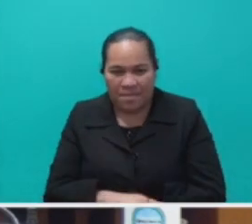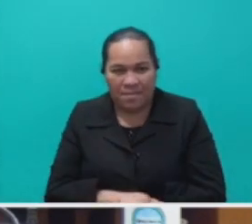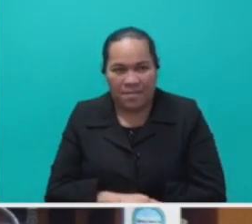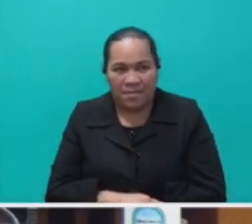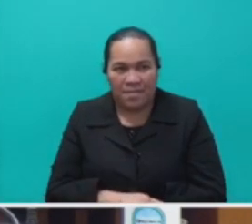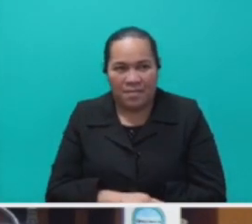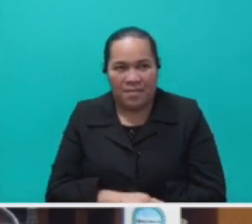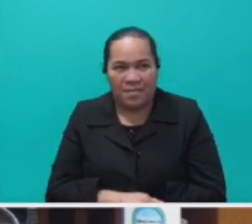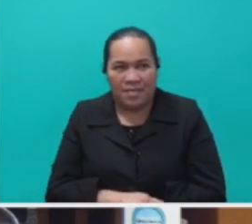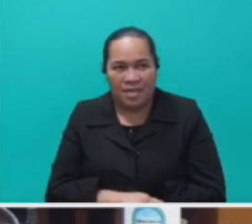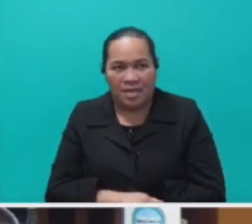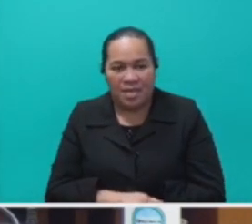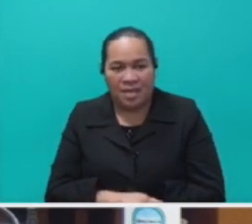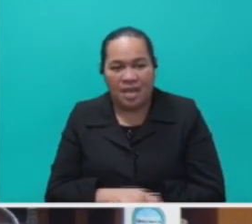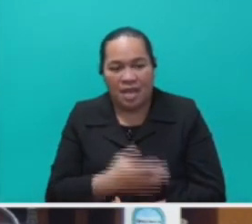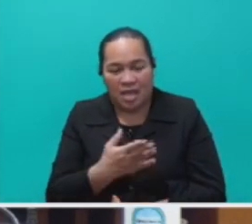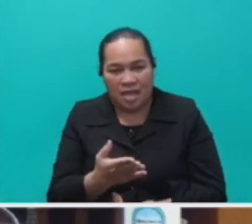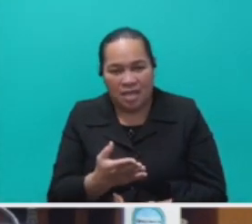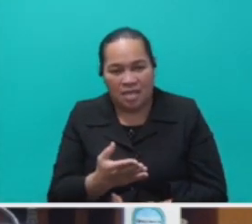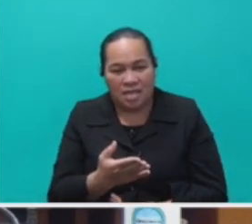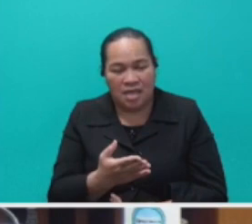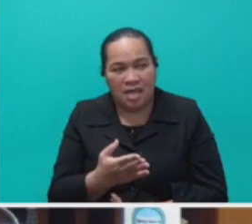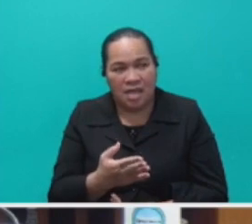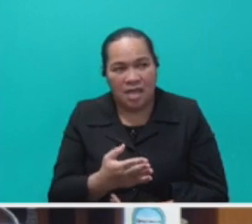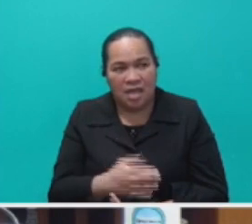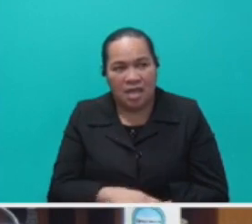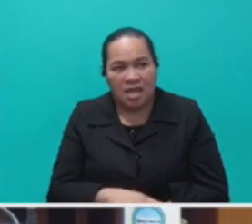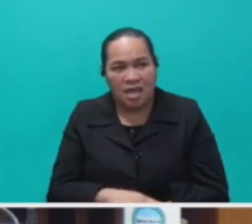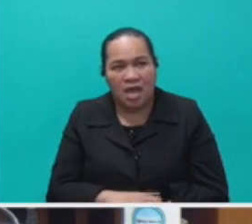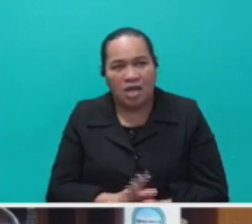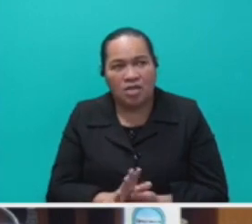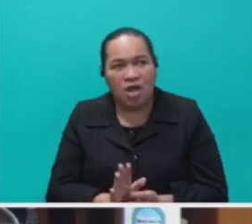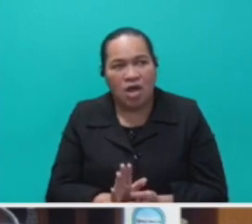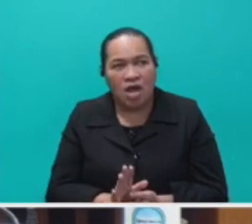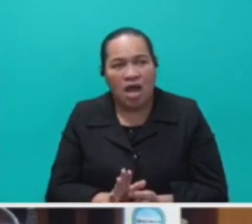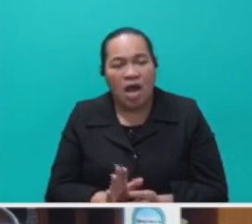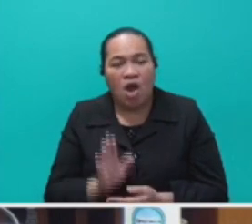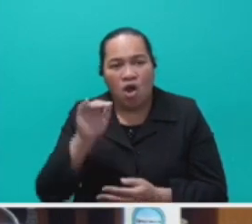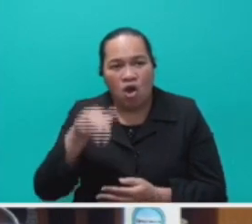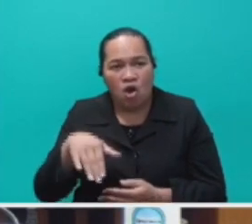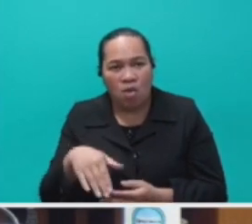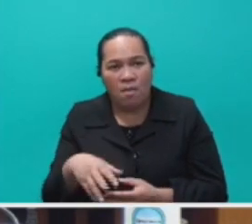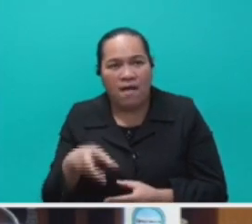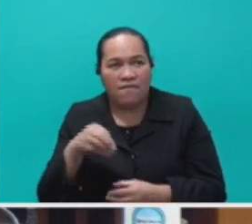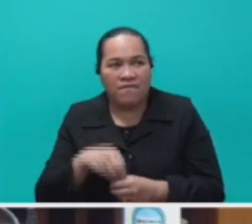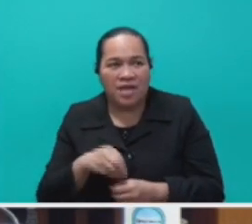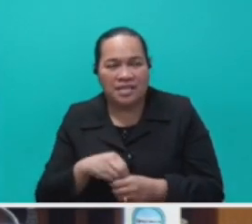the Honourable Prime Minister and the Honourable Minister for Home Affairs and Immigration.